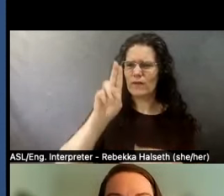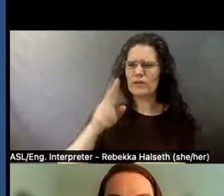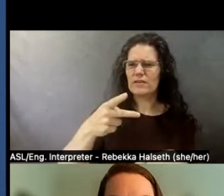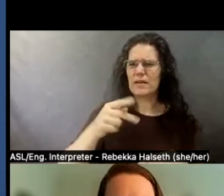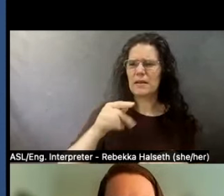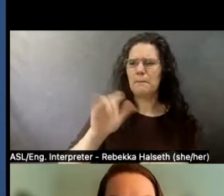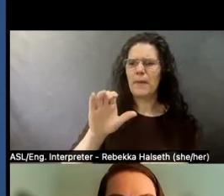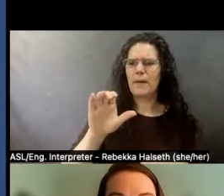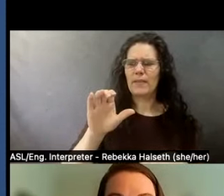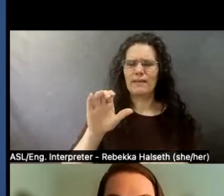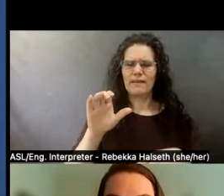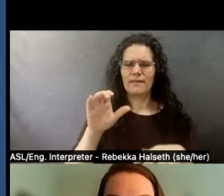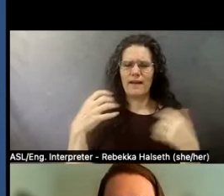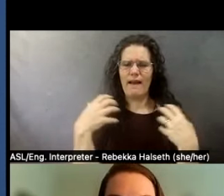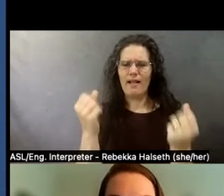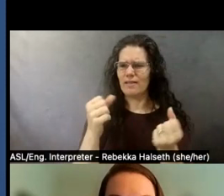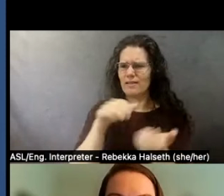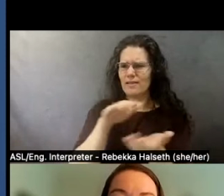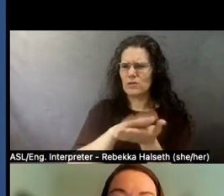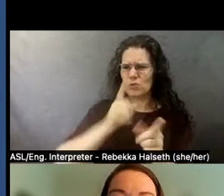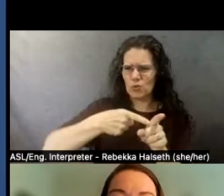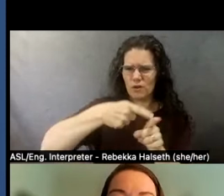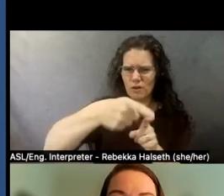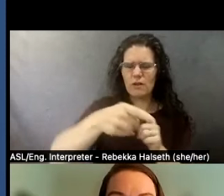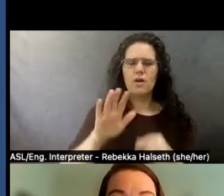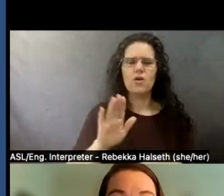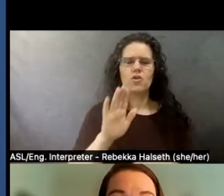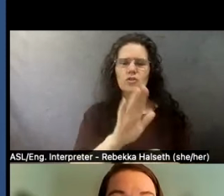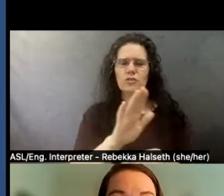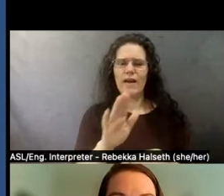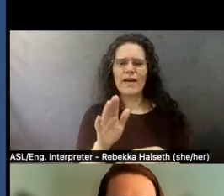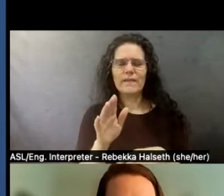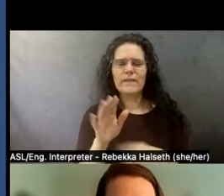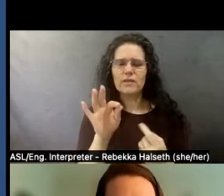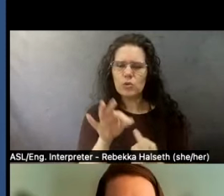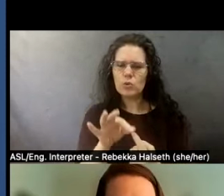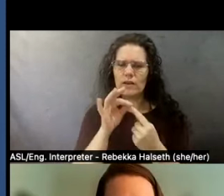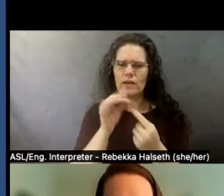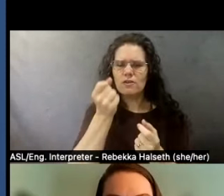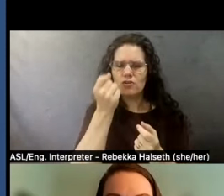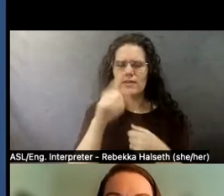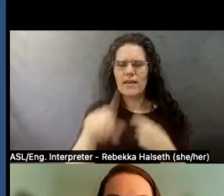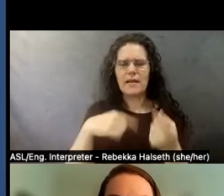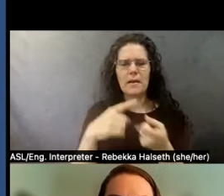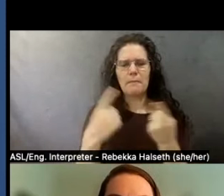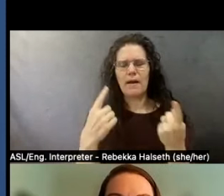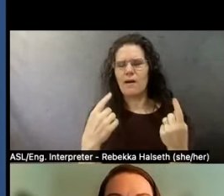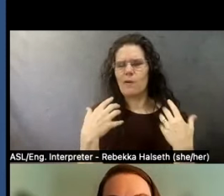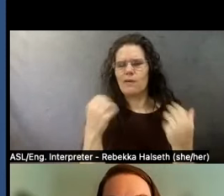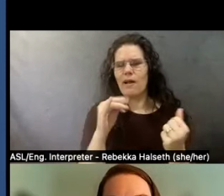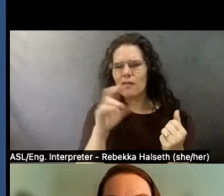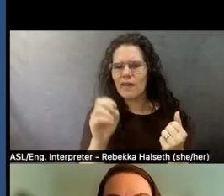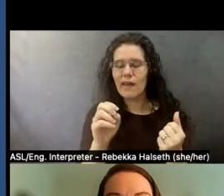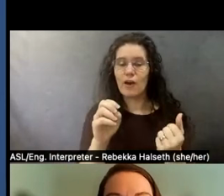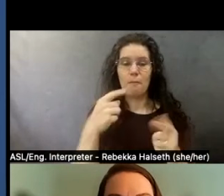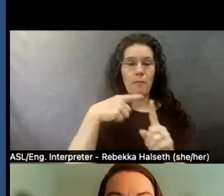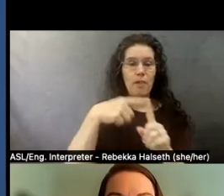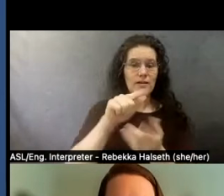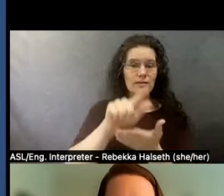Washington University. She has a unique understanding of healthcare and legal services operations and the challenges